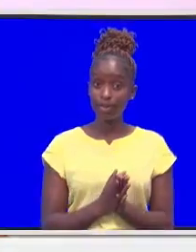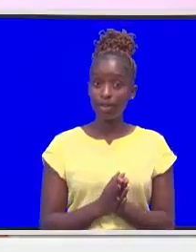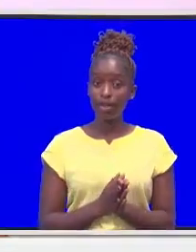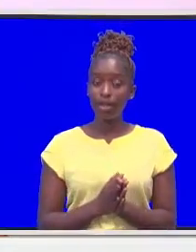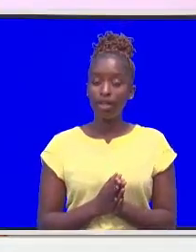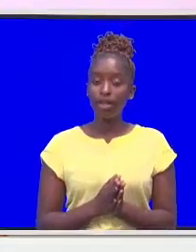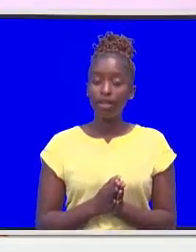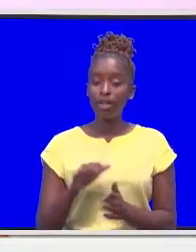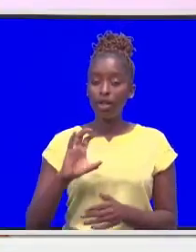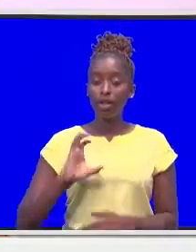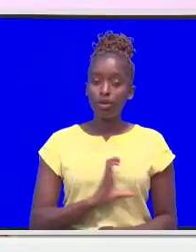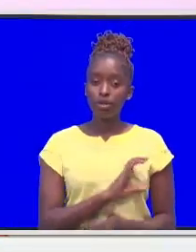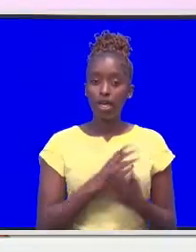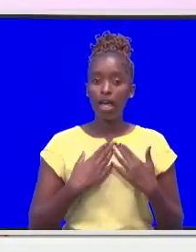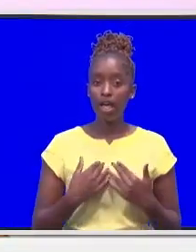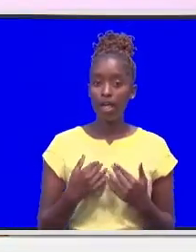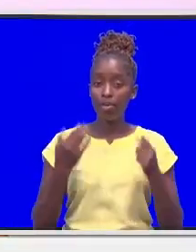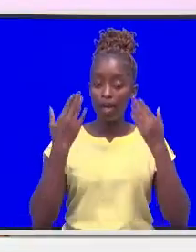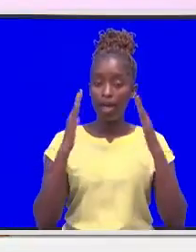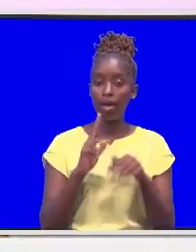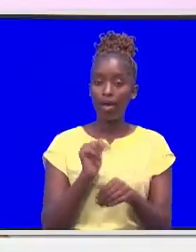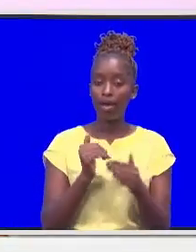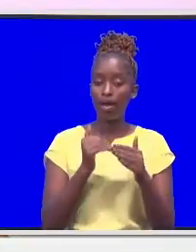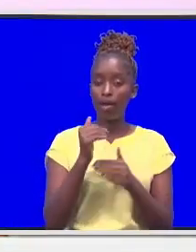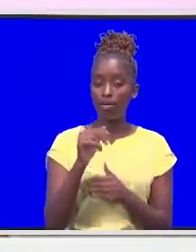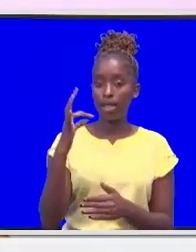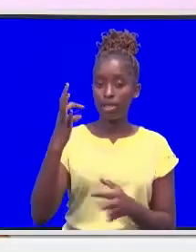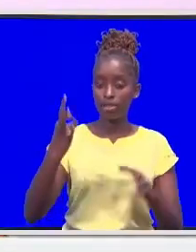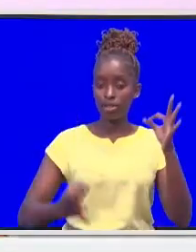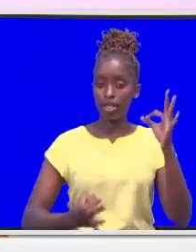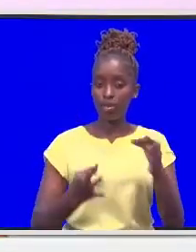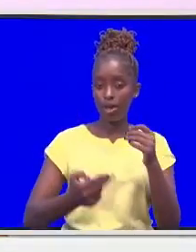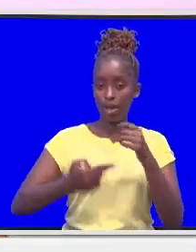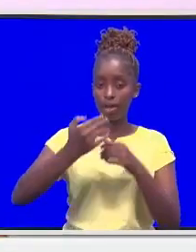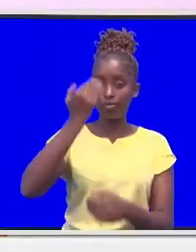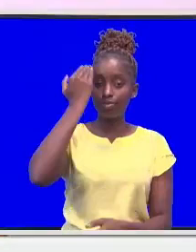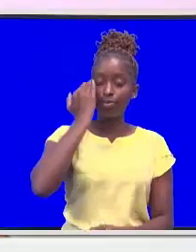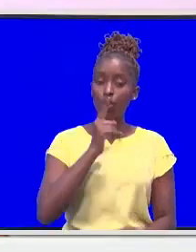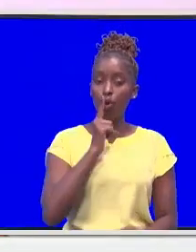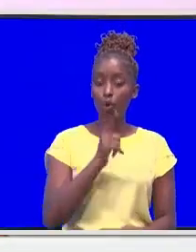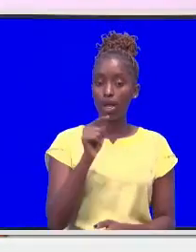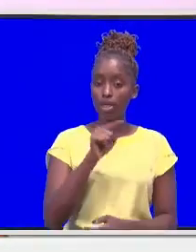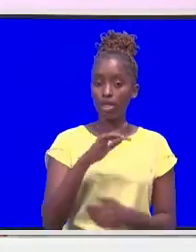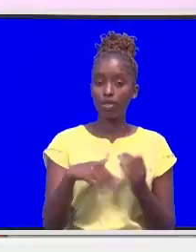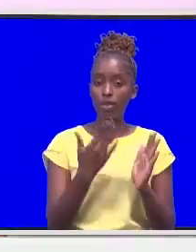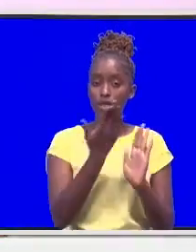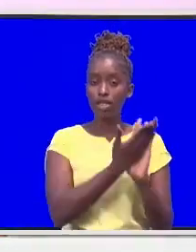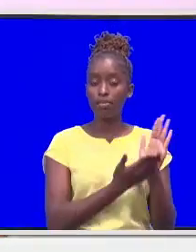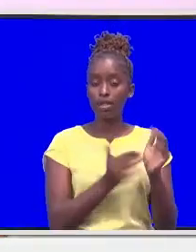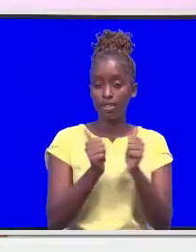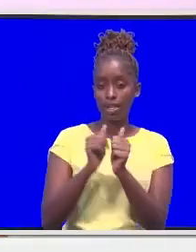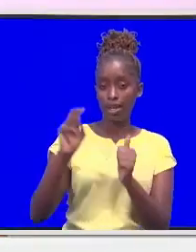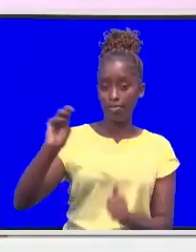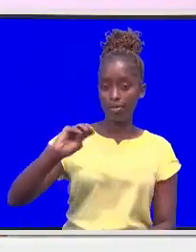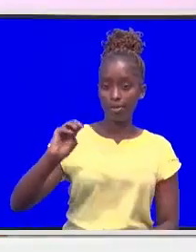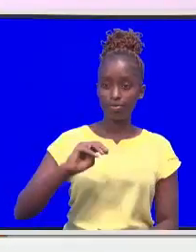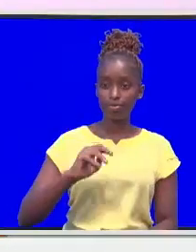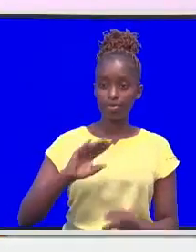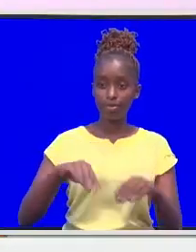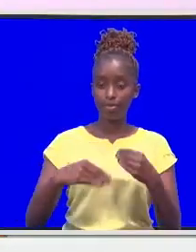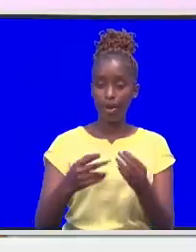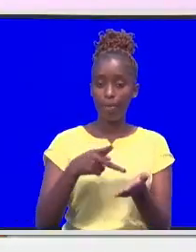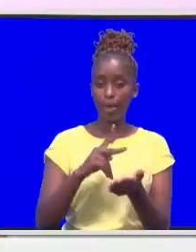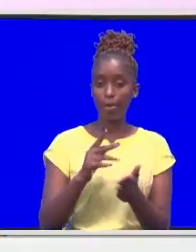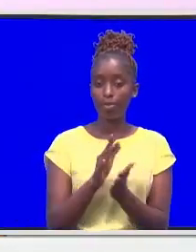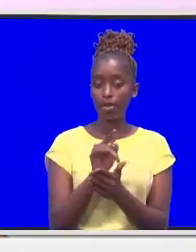Commission is up in arms after a three-judge bench of the High Court ordered the reinstatement of 10 million shillings grant payable to